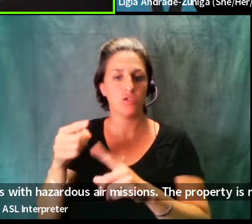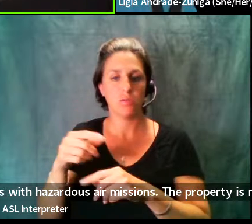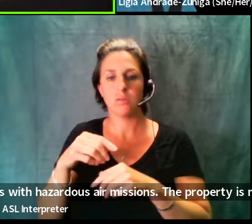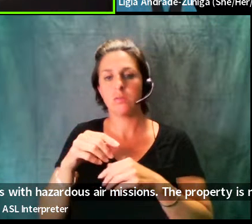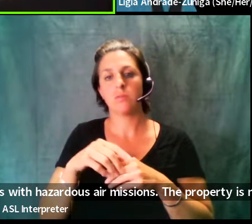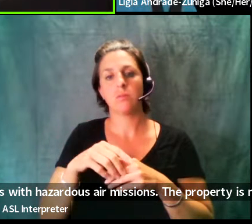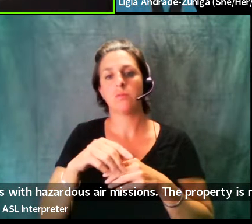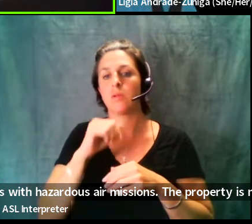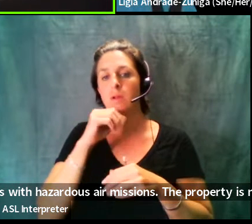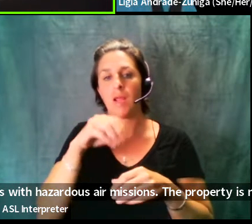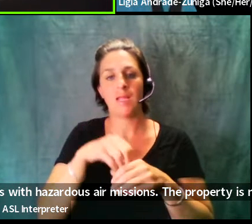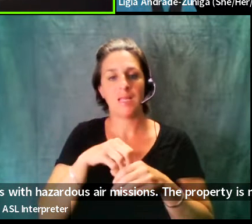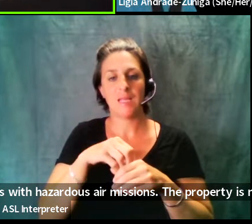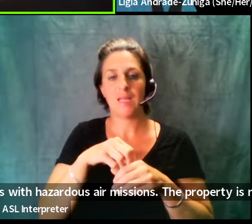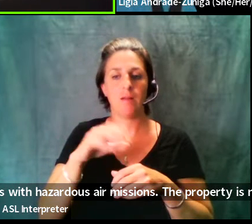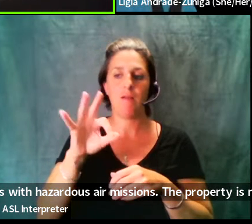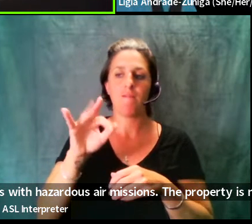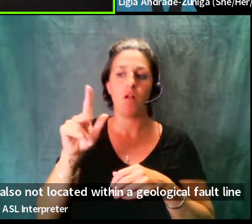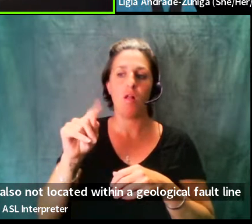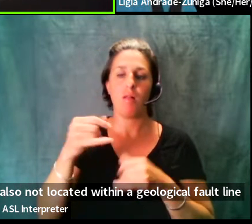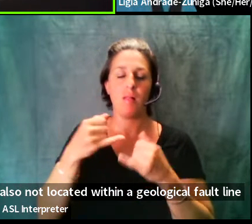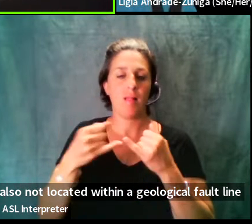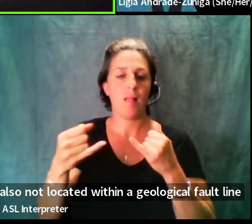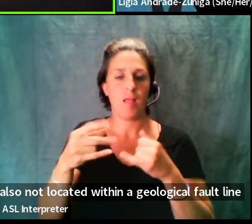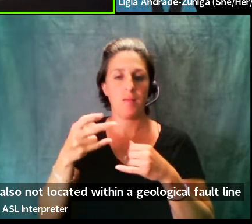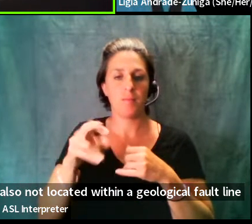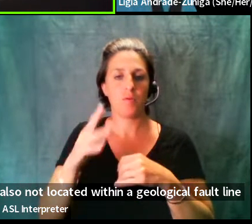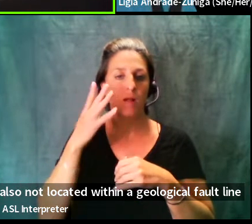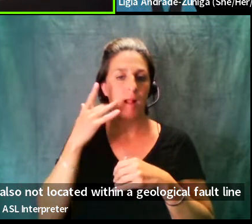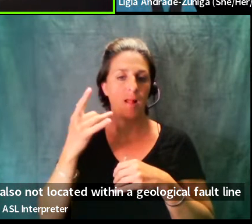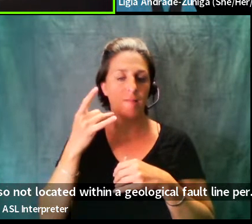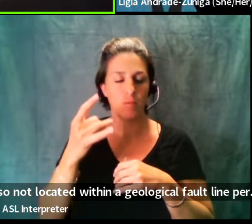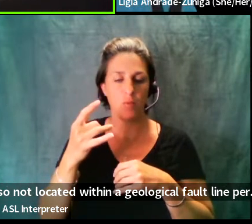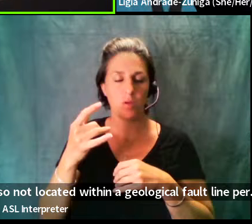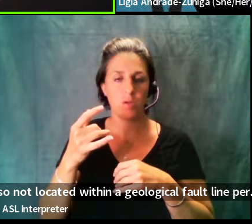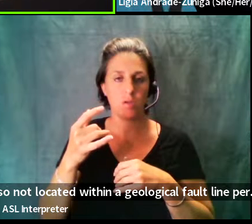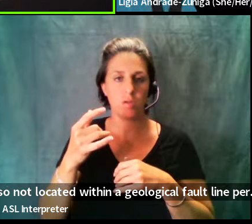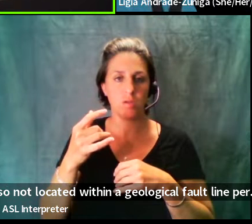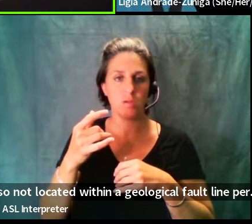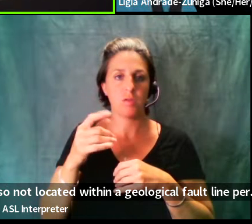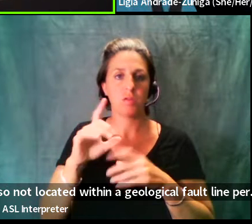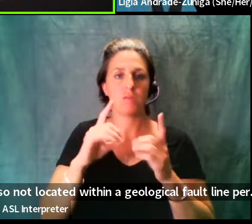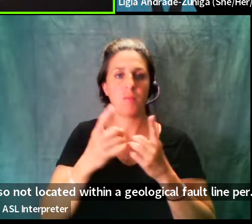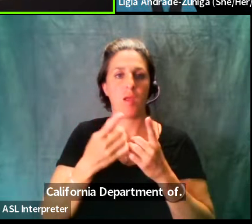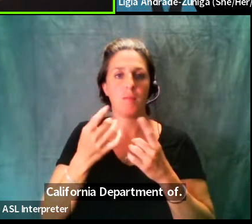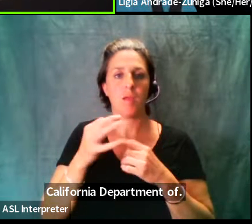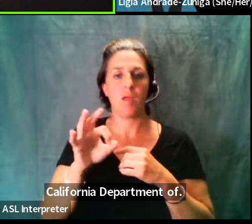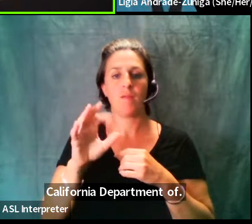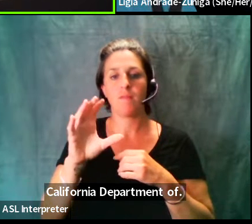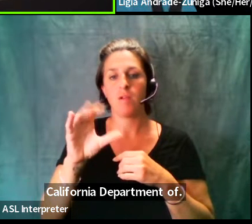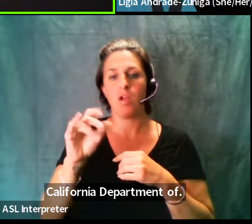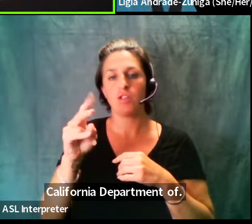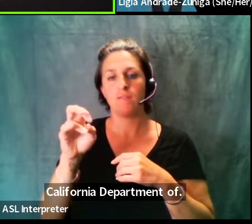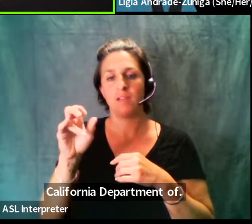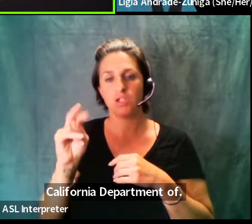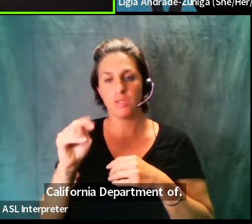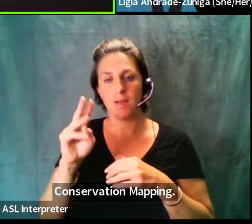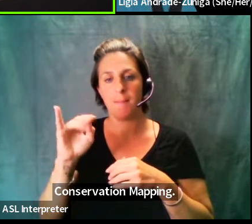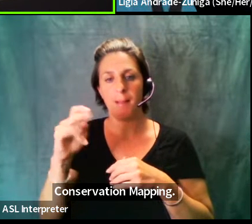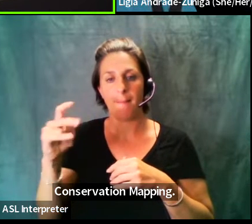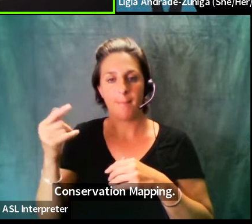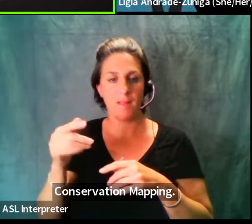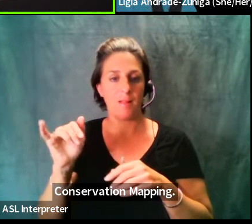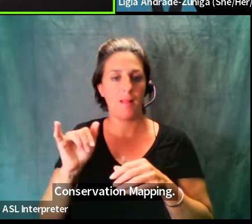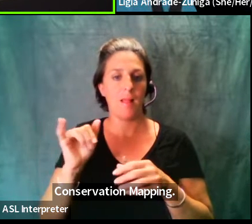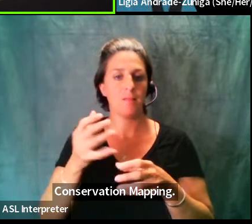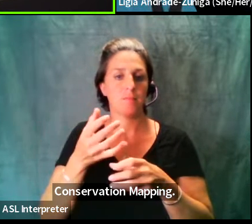within a geological fault line per California Department of Conservation mapping. As further summarized in the board memo,